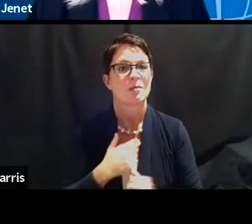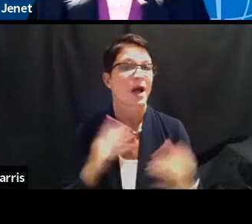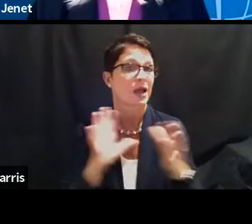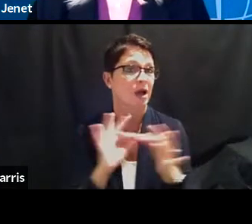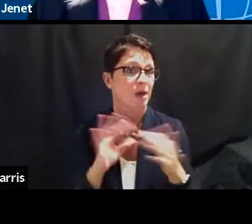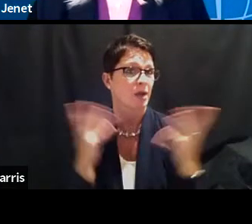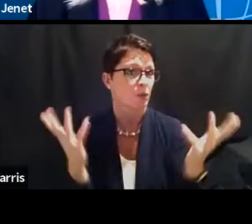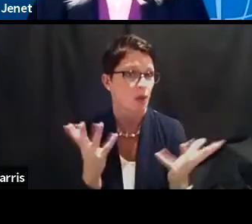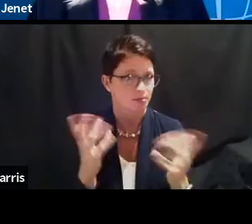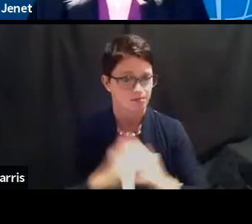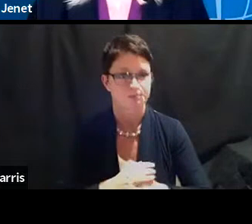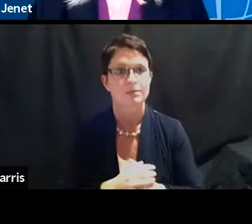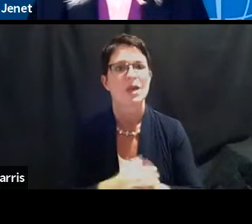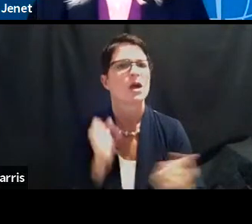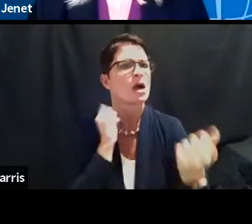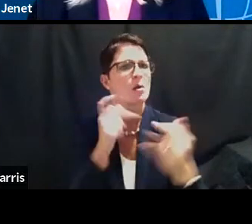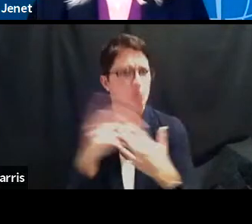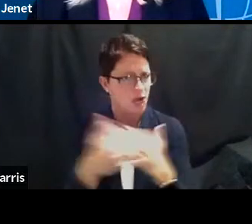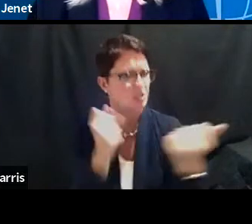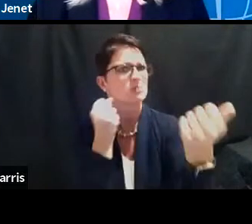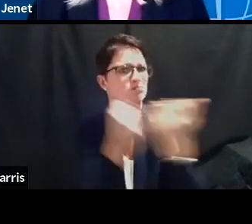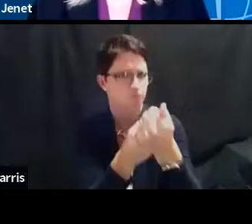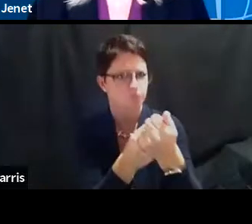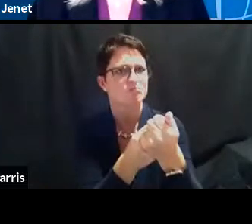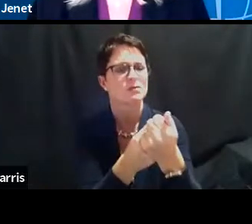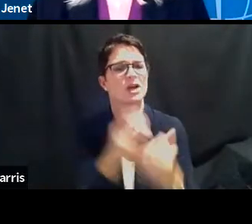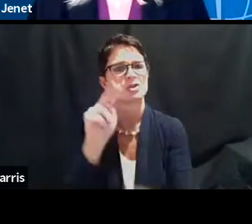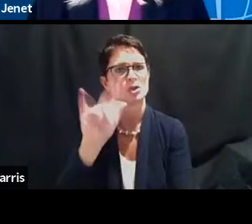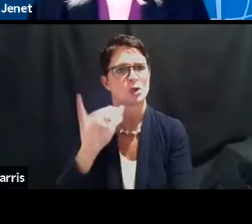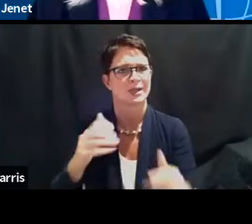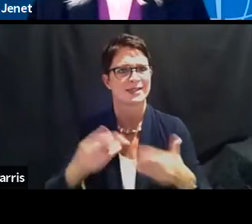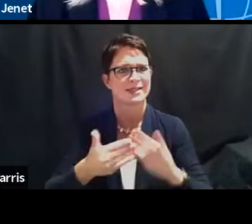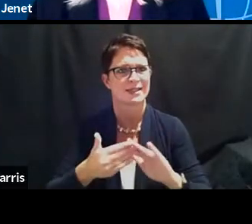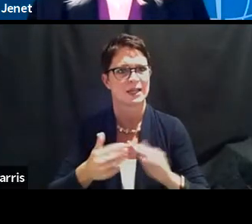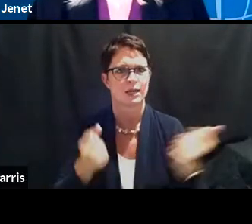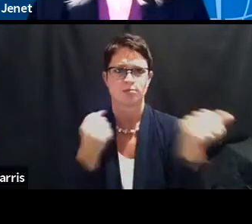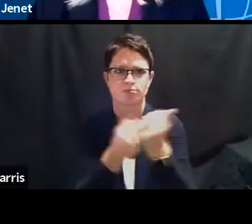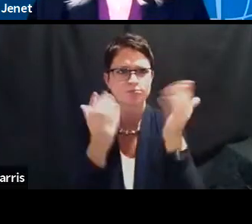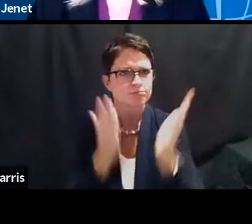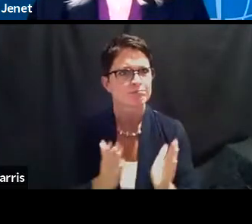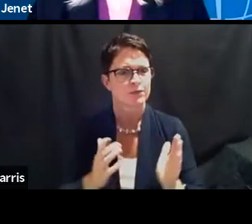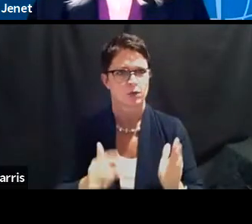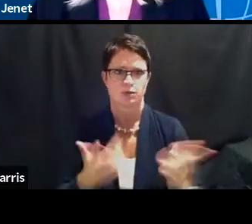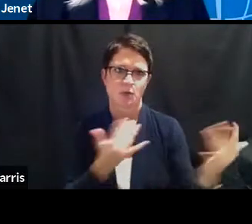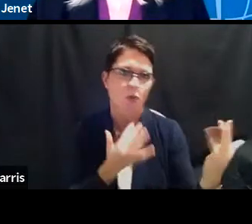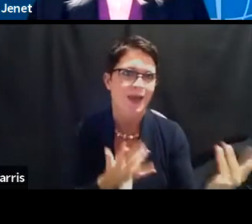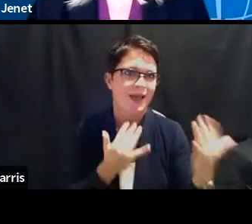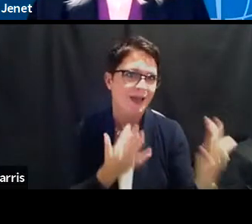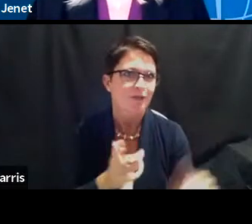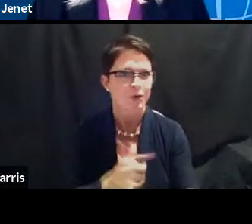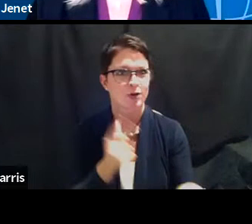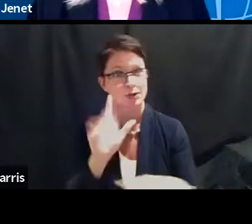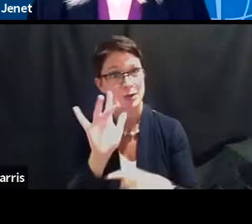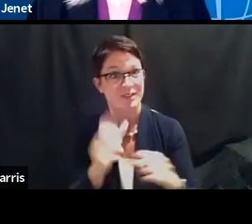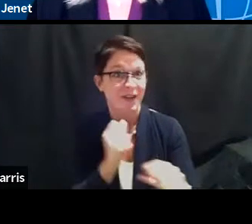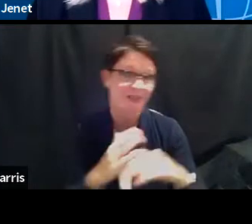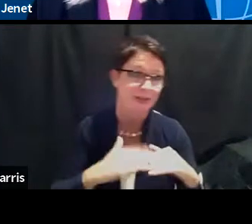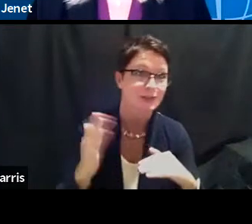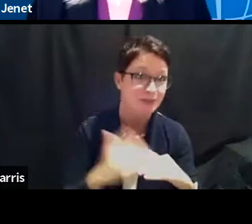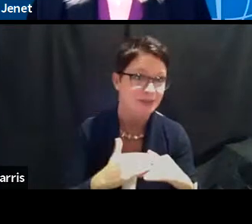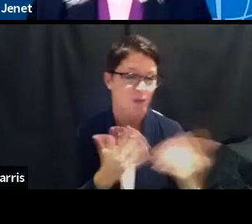comments. So I support this project as a New York City patriot who has been waiting for this for 25